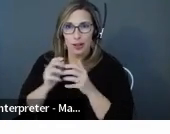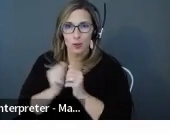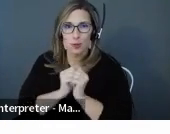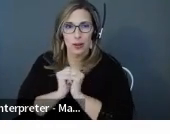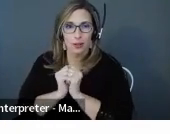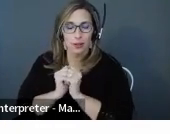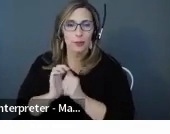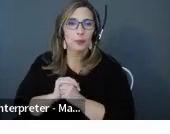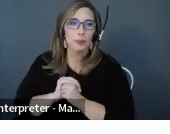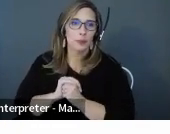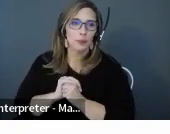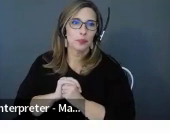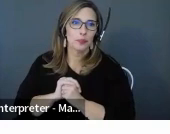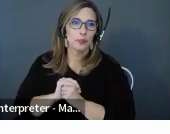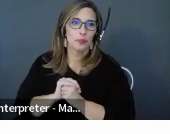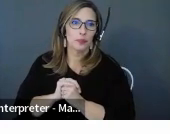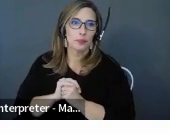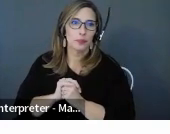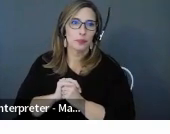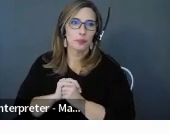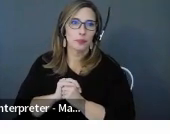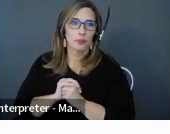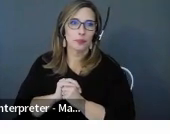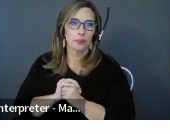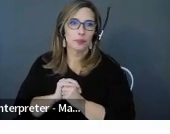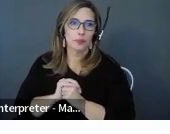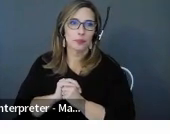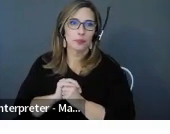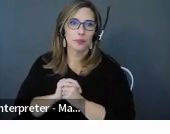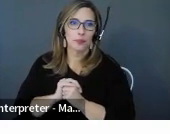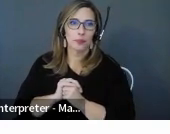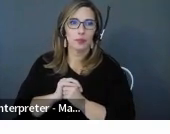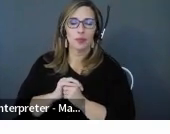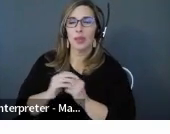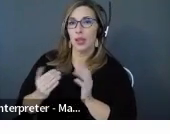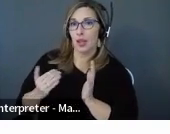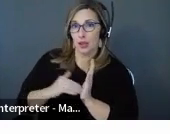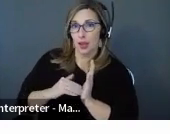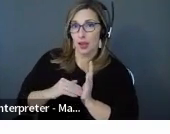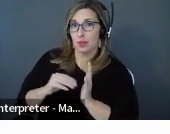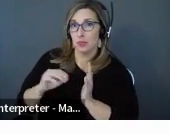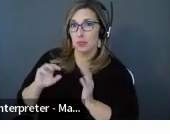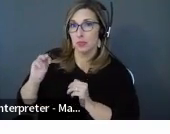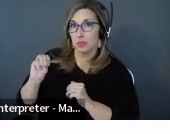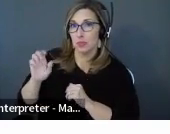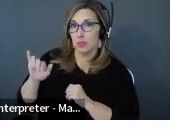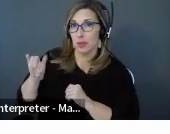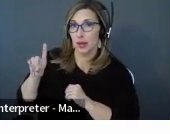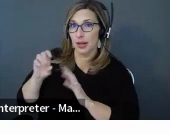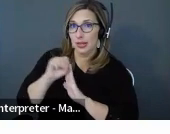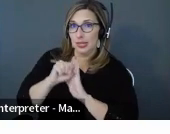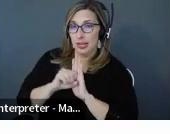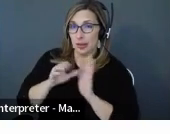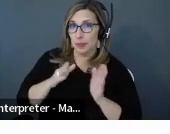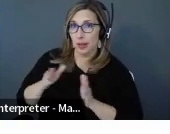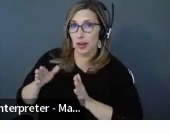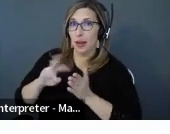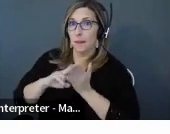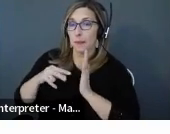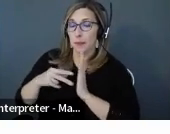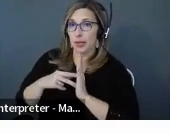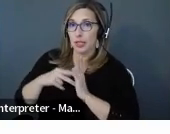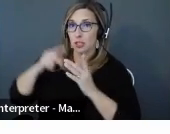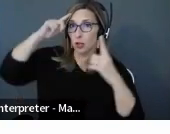To provide a little bit more detail on what we mean when we say Medicaid state plan, it is an agreement between the state